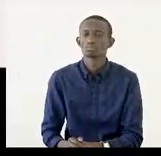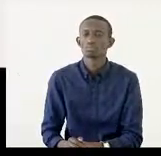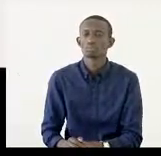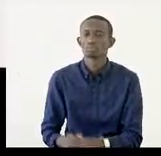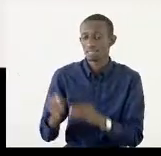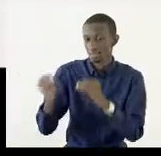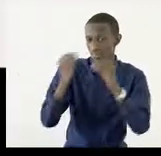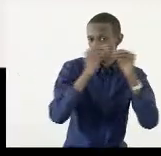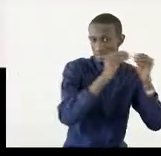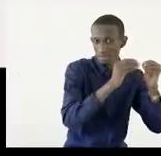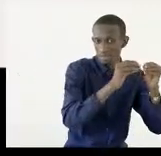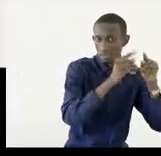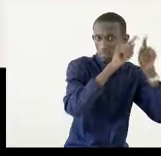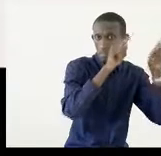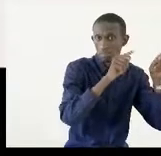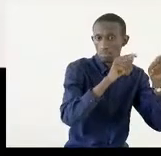position number 3,